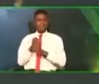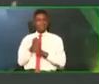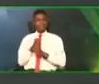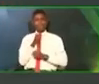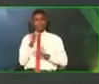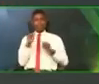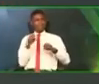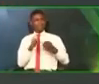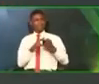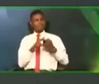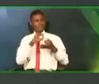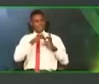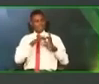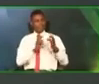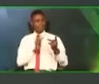of transformation.